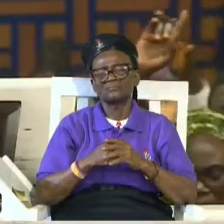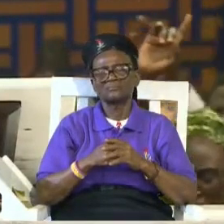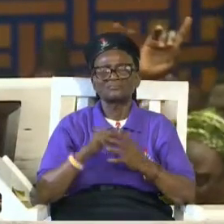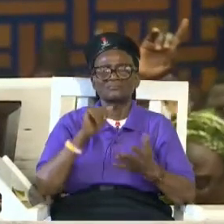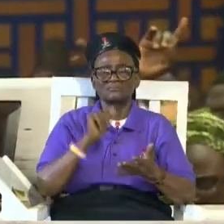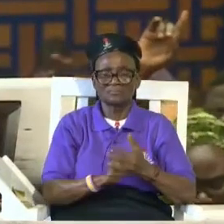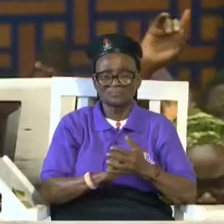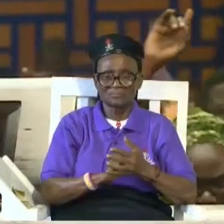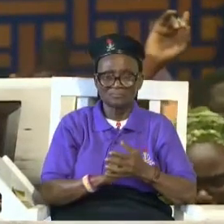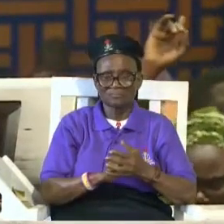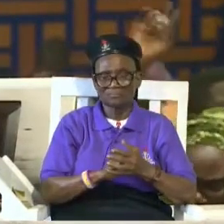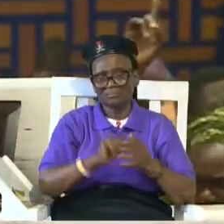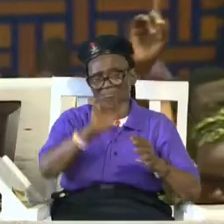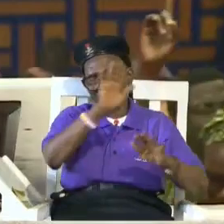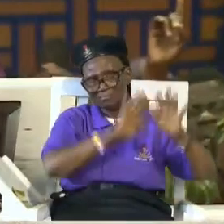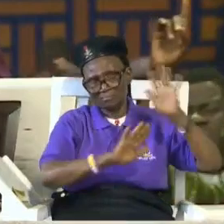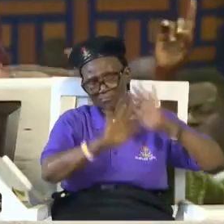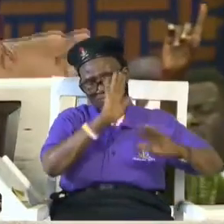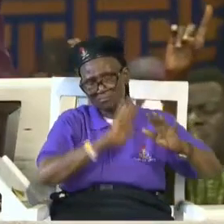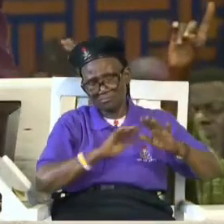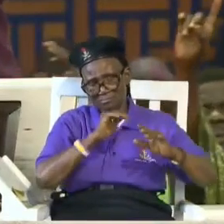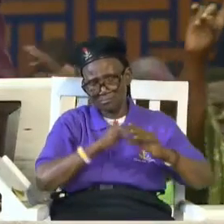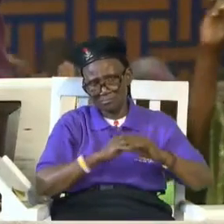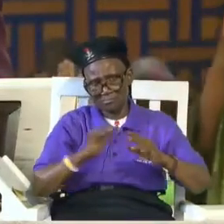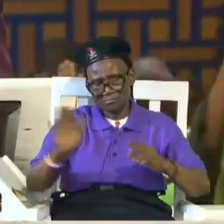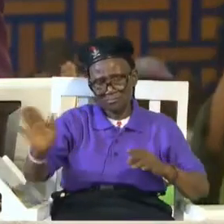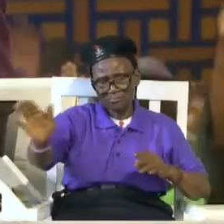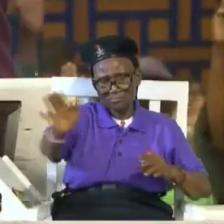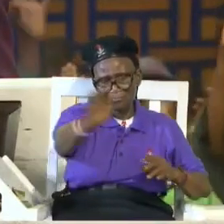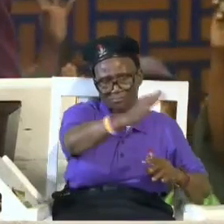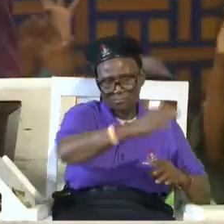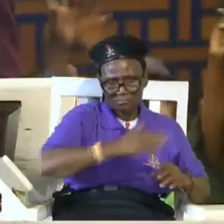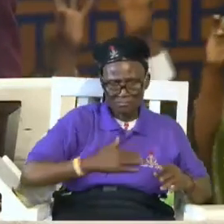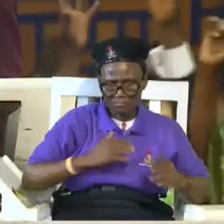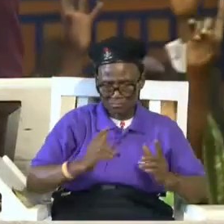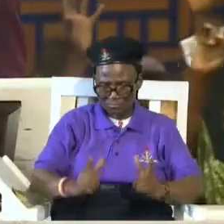That crisis in your life will end tonight.